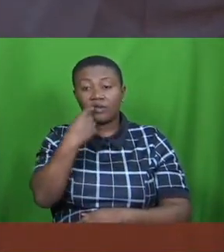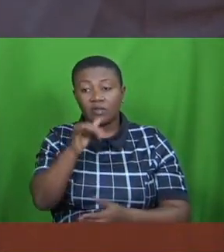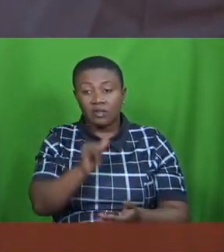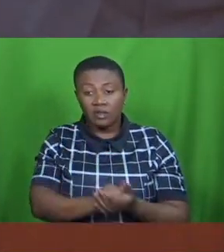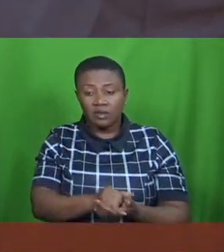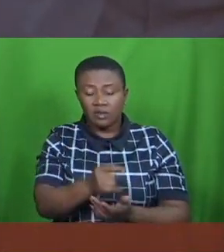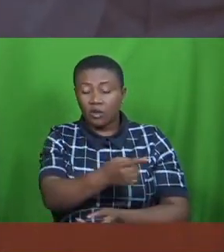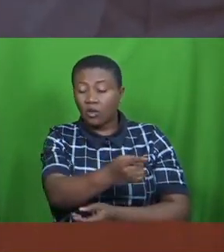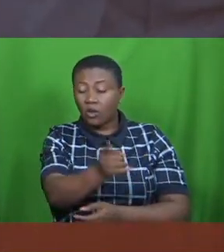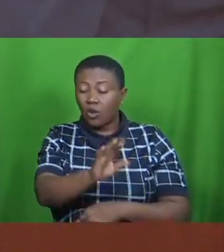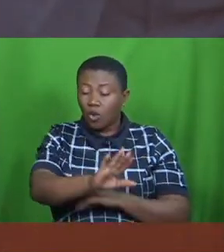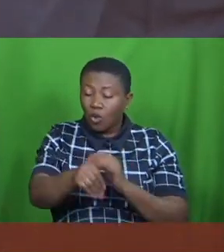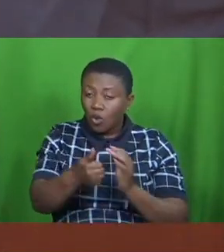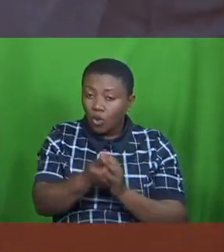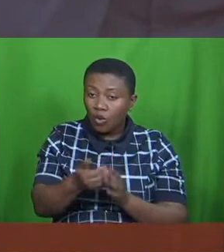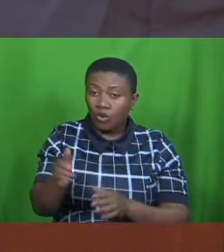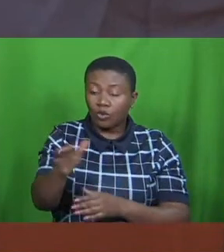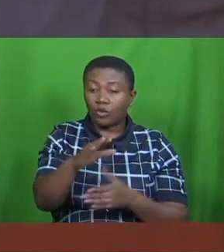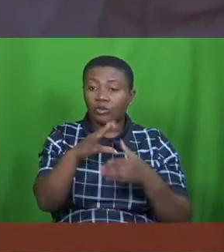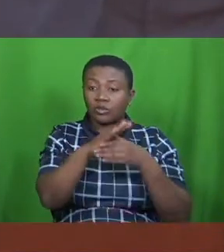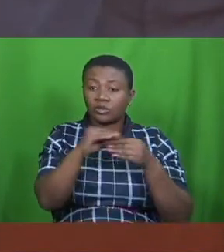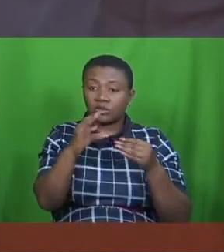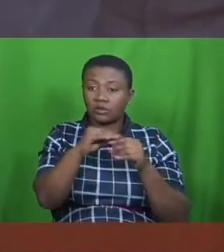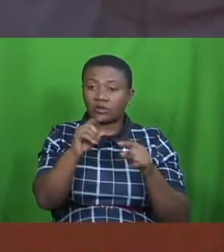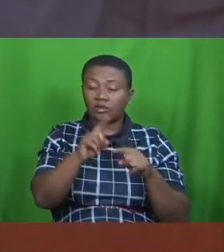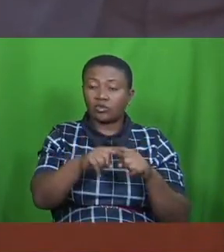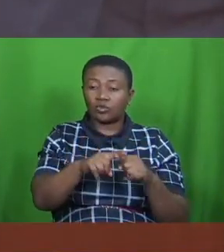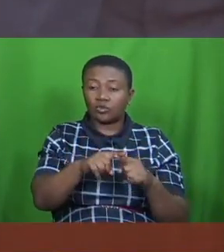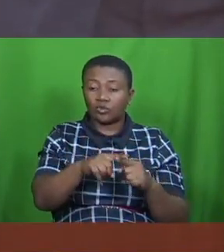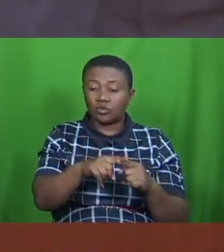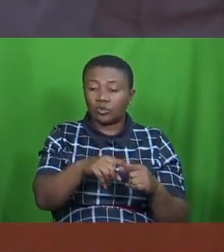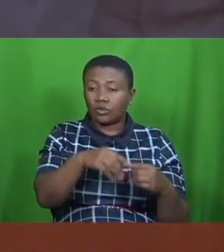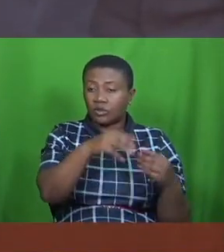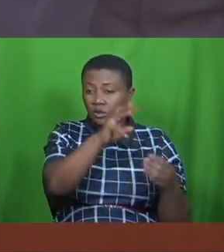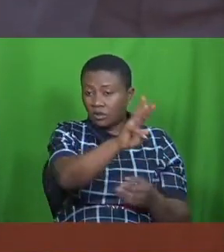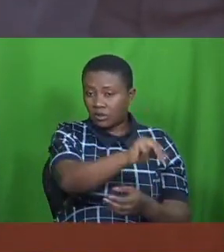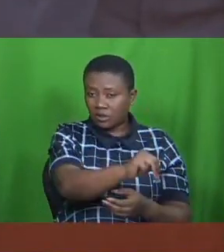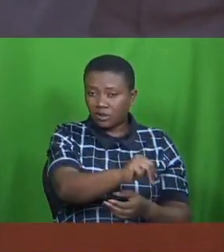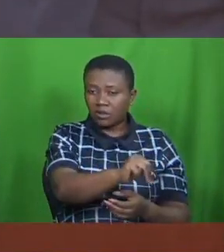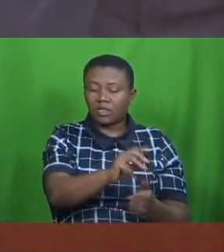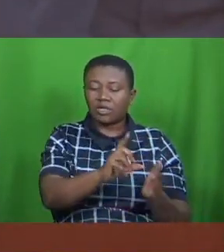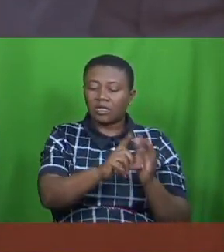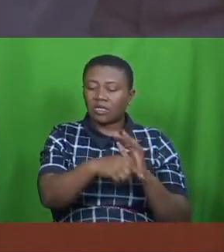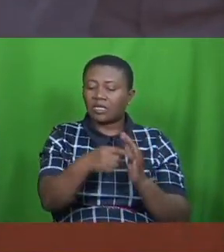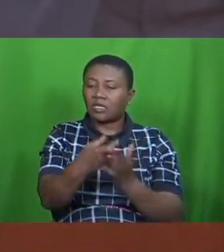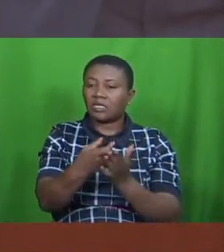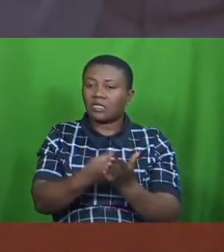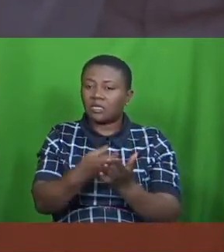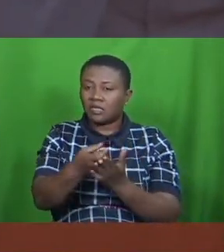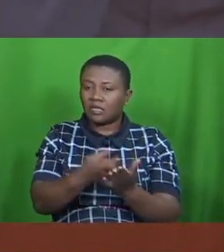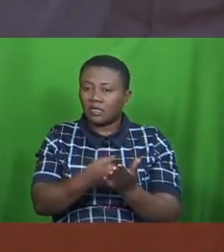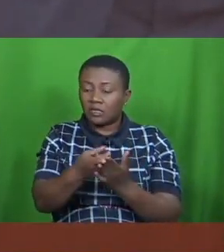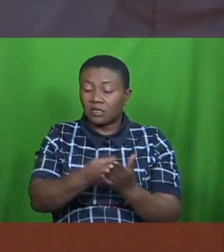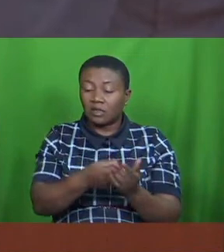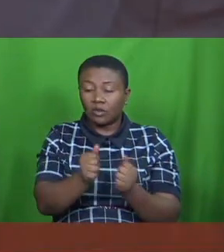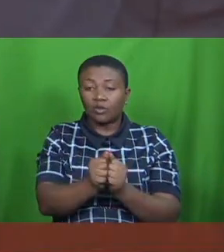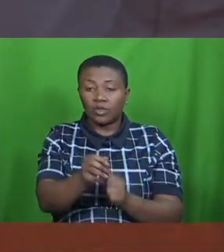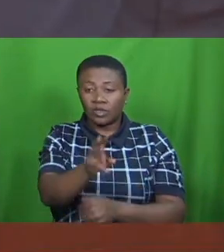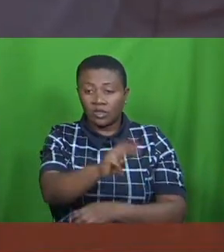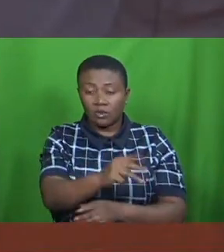your statements to him, and he will hold discussions with you before admitting them. If there's any